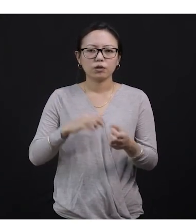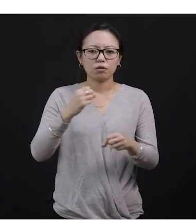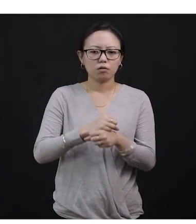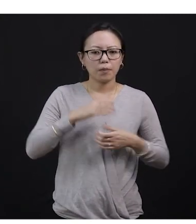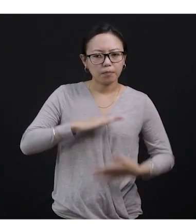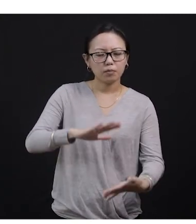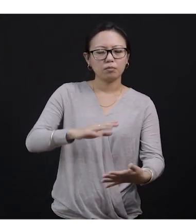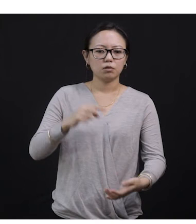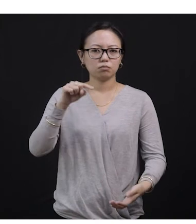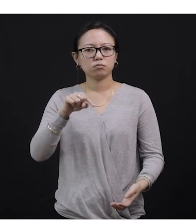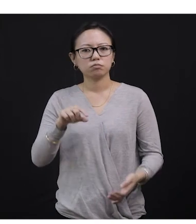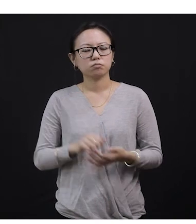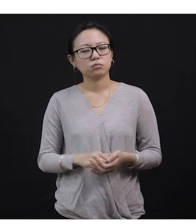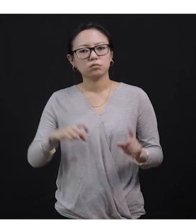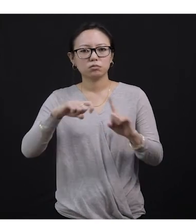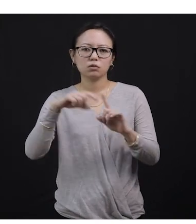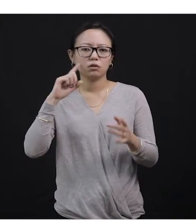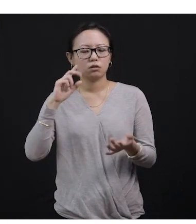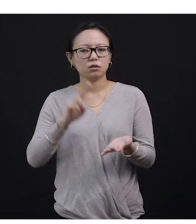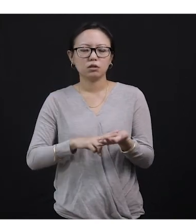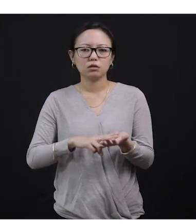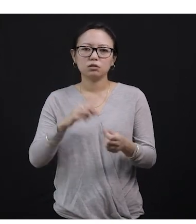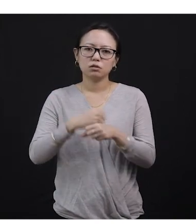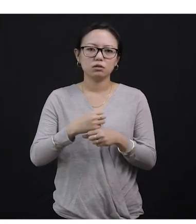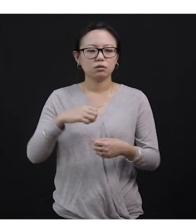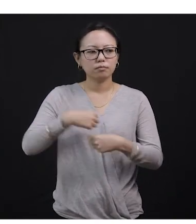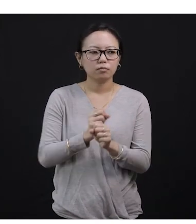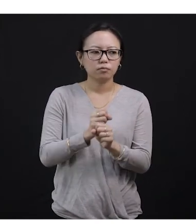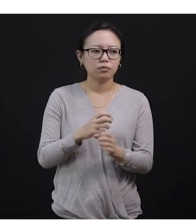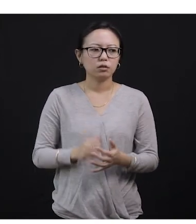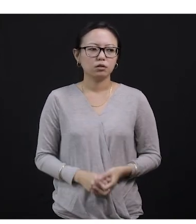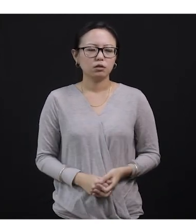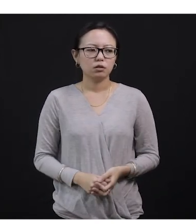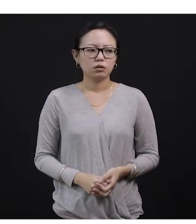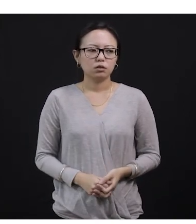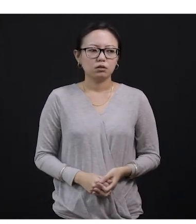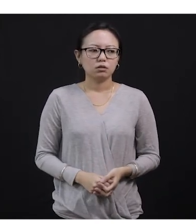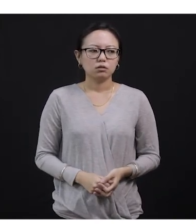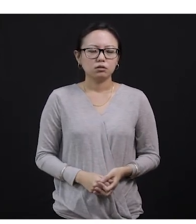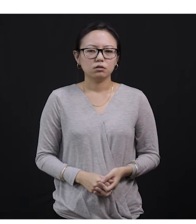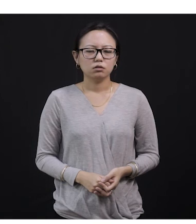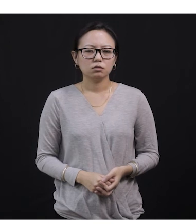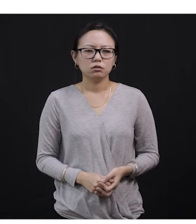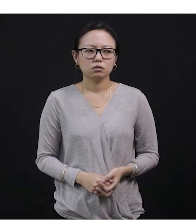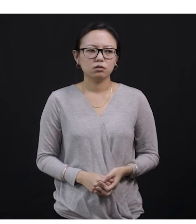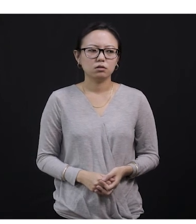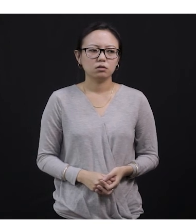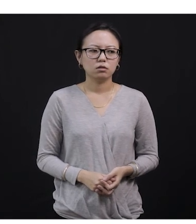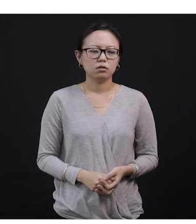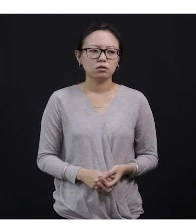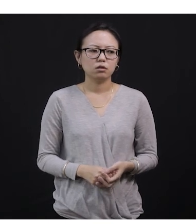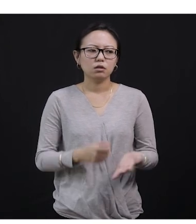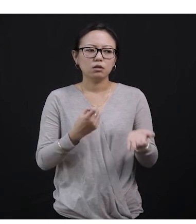and then for the monarchy, also known as the kingdom, it was hereditary, okay? In short, we will call it